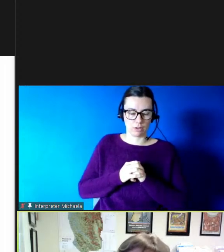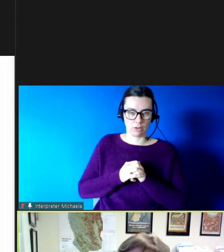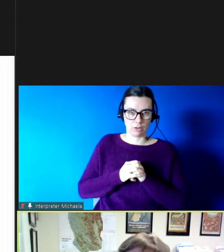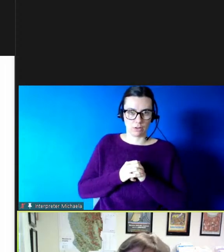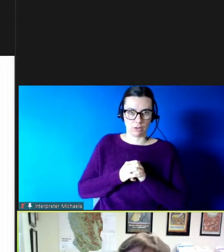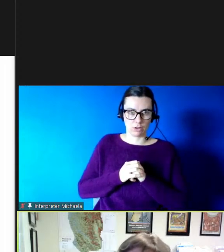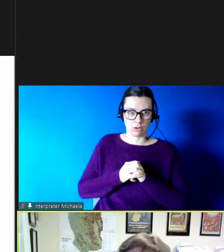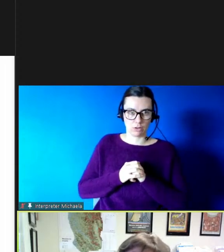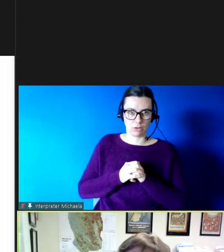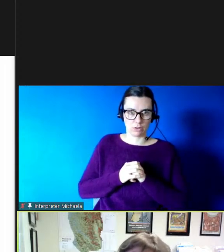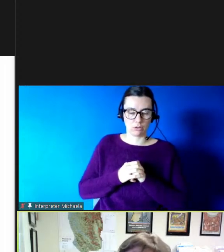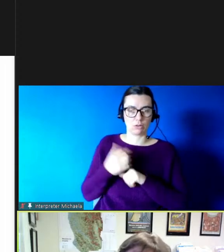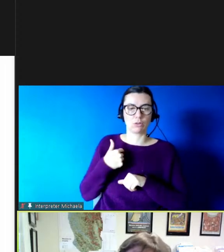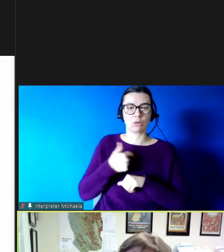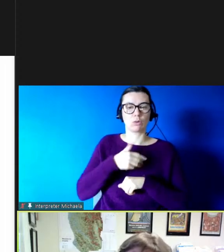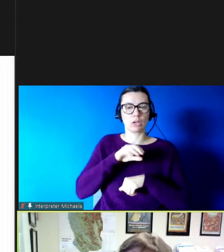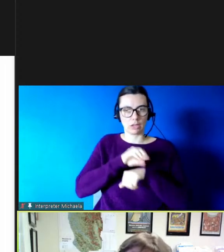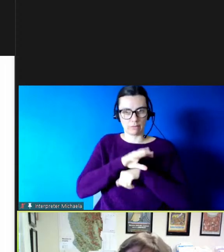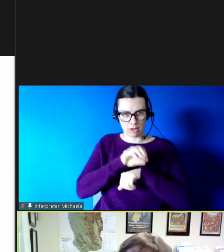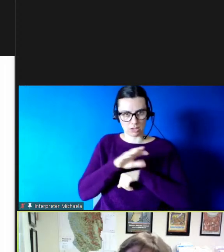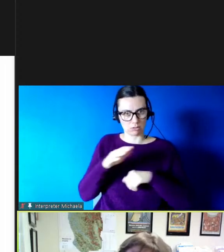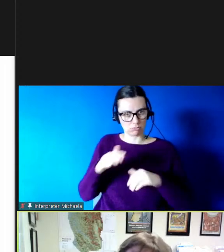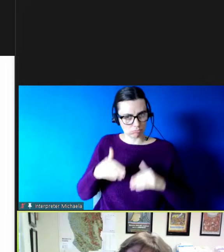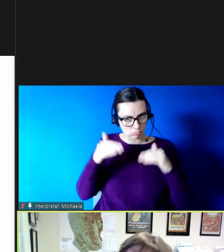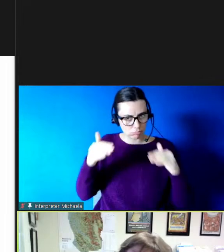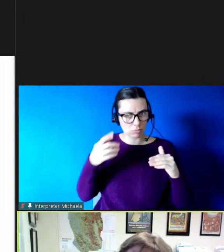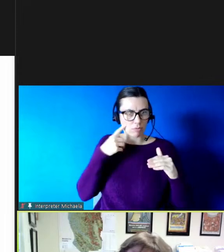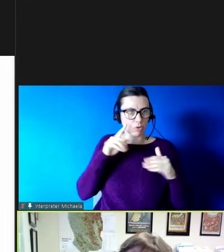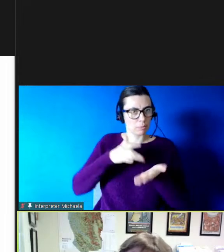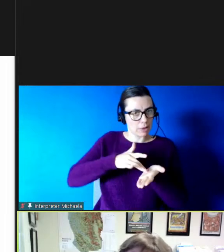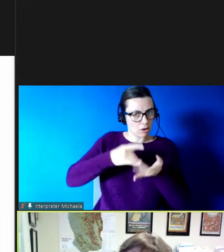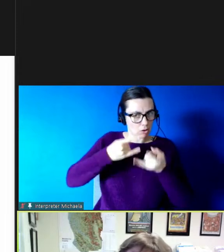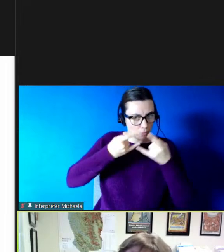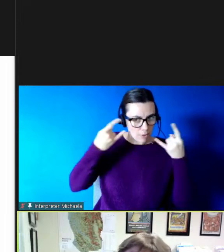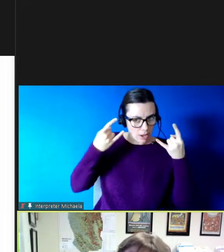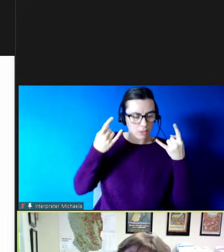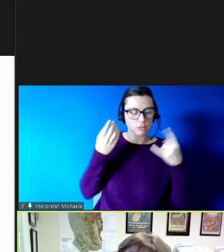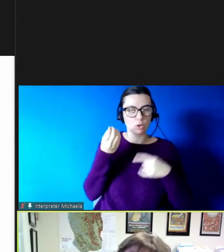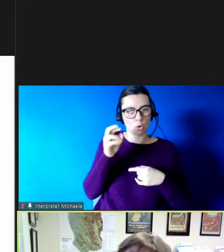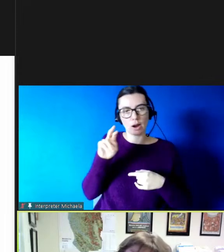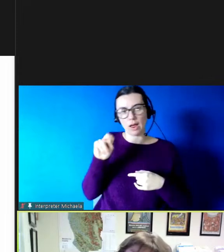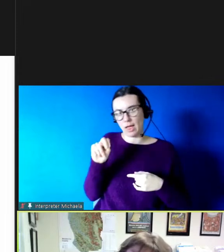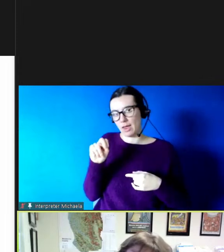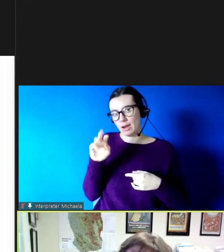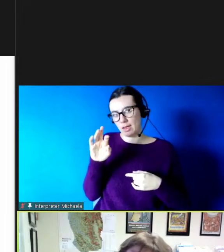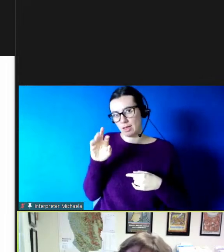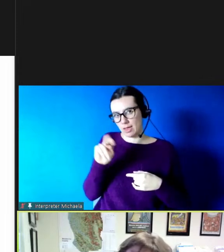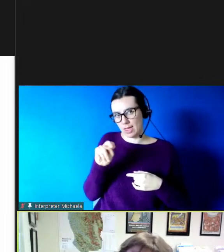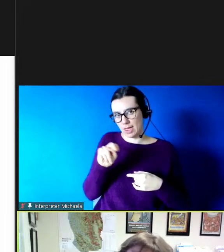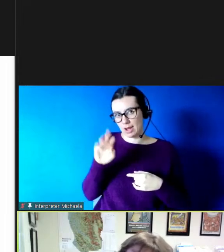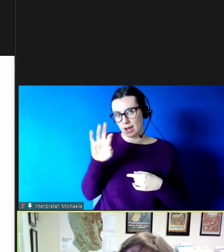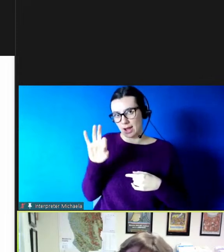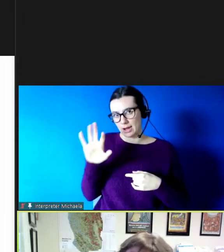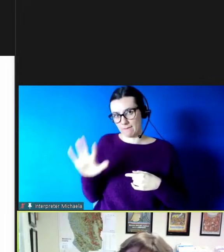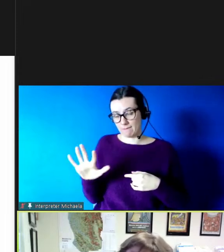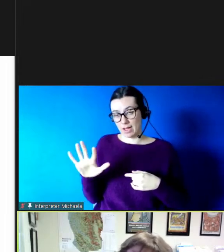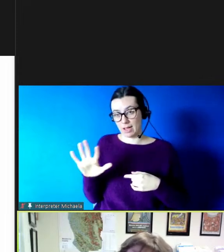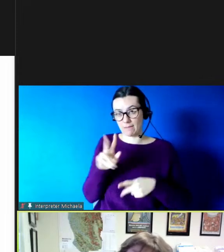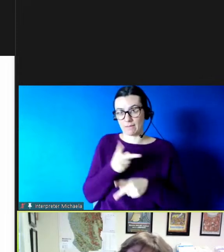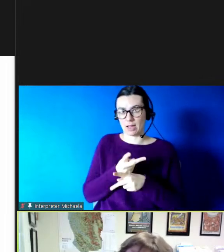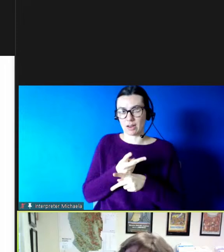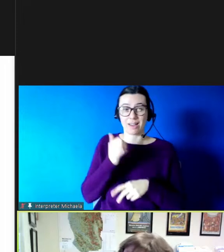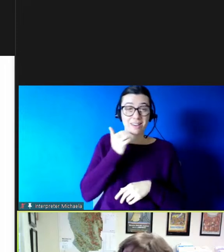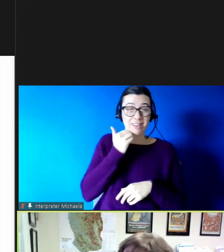We also advise an upgrade to medical masking or N95 type of masks. The cloth masks and gaiters